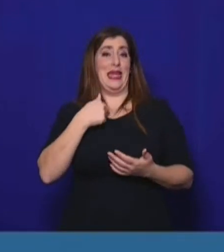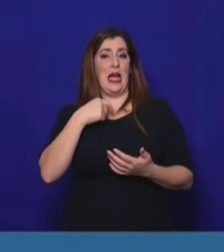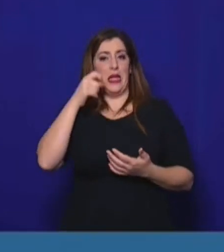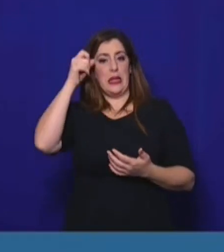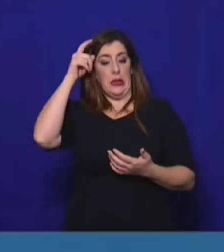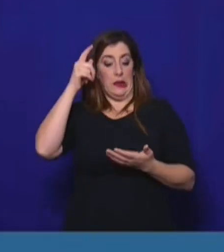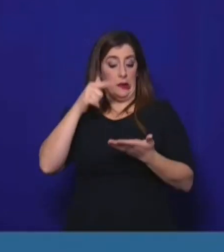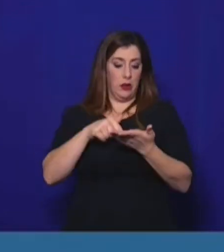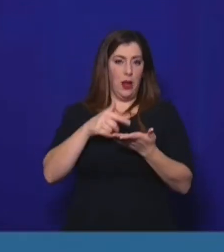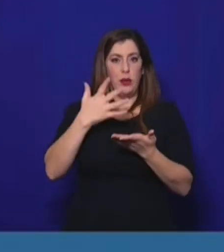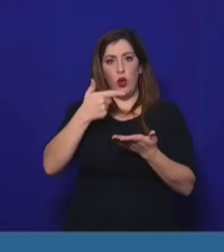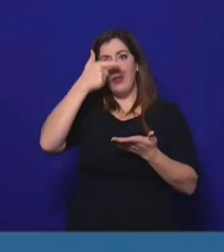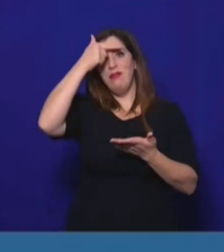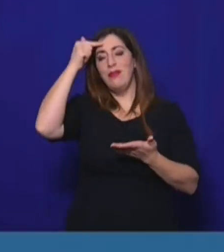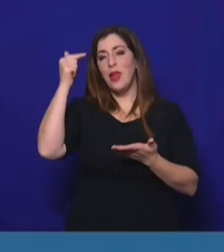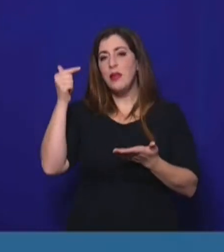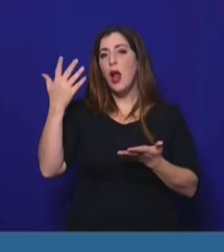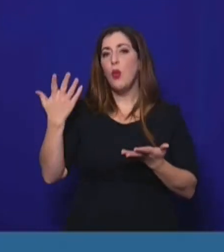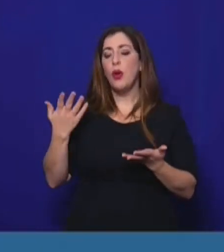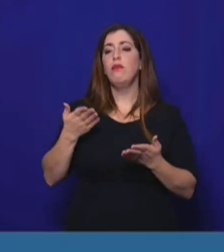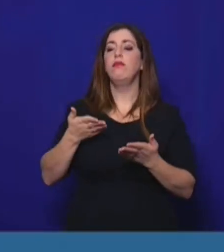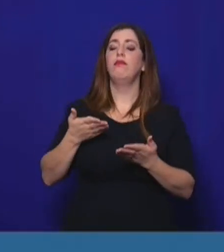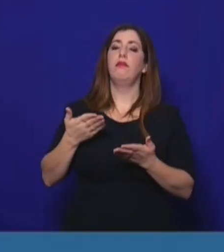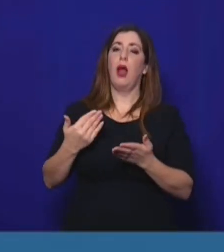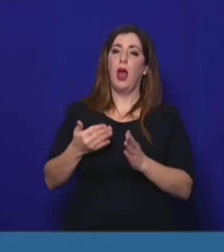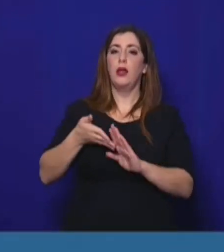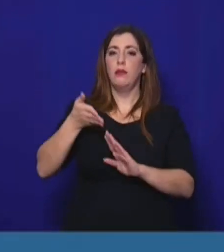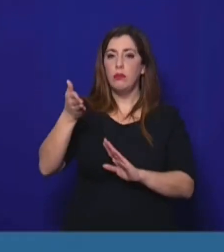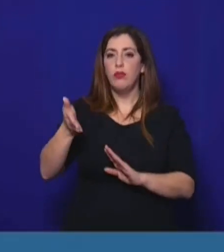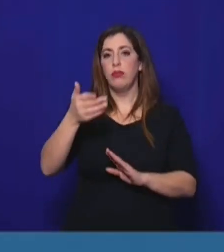propju nagħmlulek it-test ukoll propju għas-saħħa tiegħek.